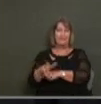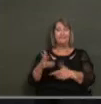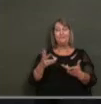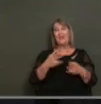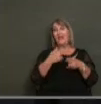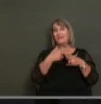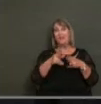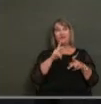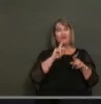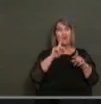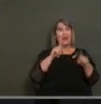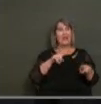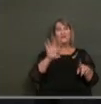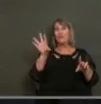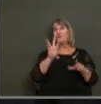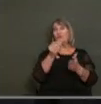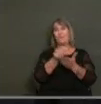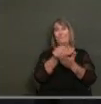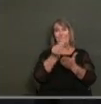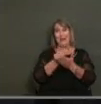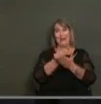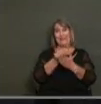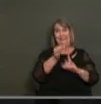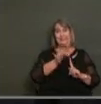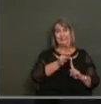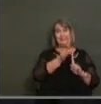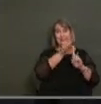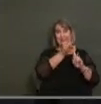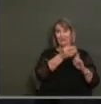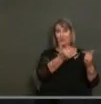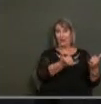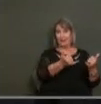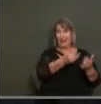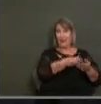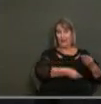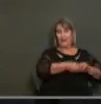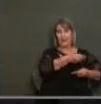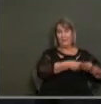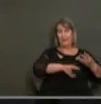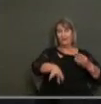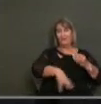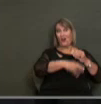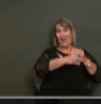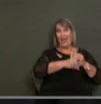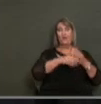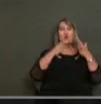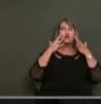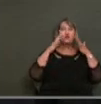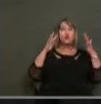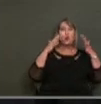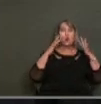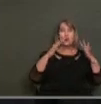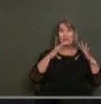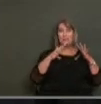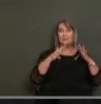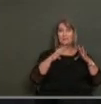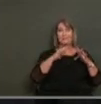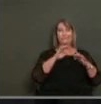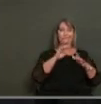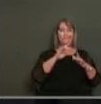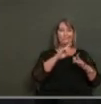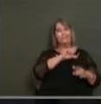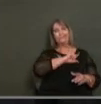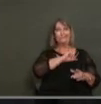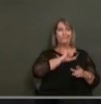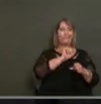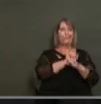no additional money set aside in the proposed budget right now for additional noise enforcement. I think that was your question.